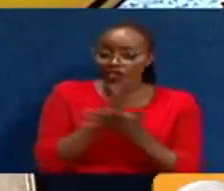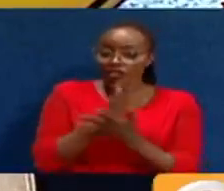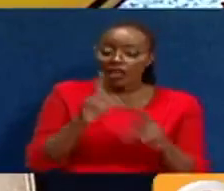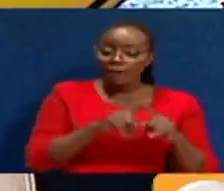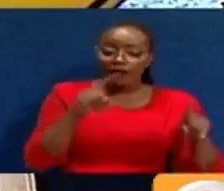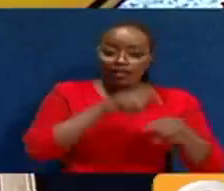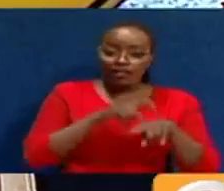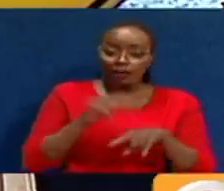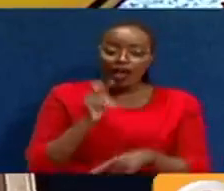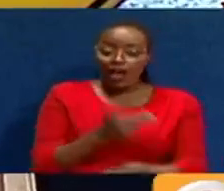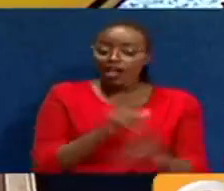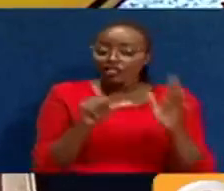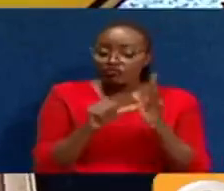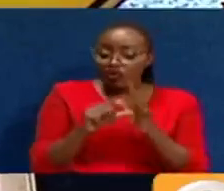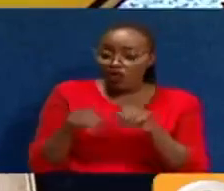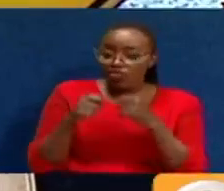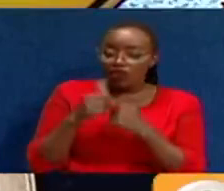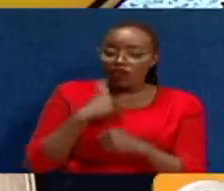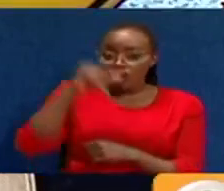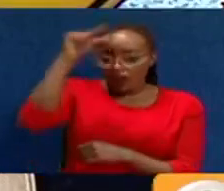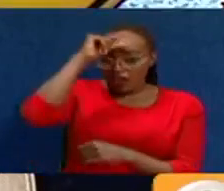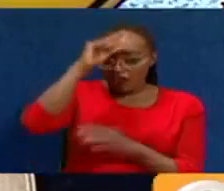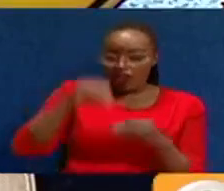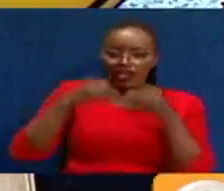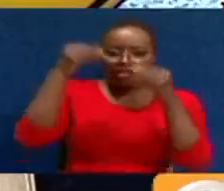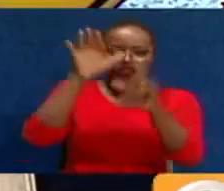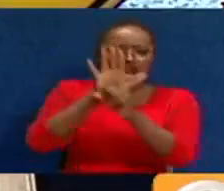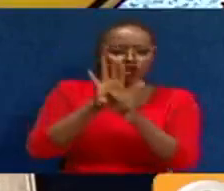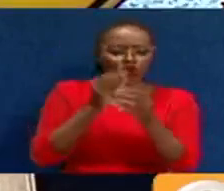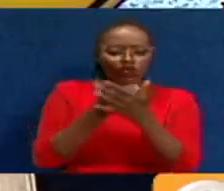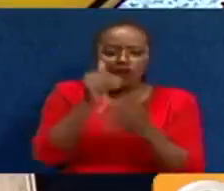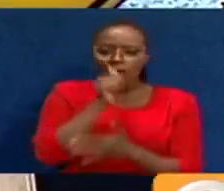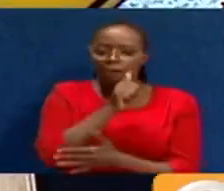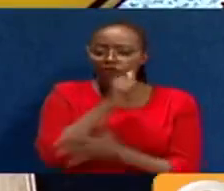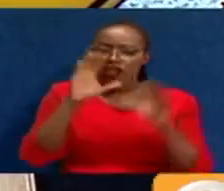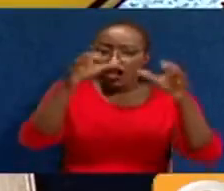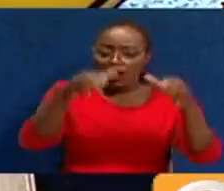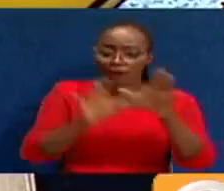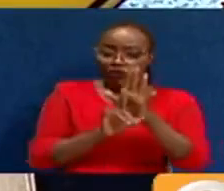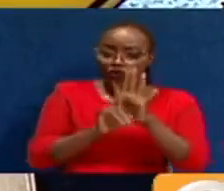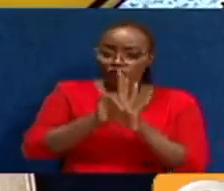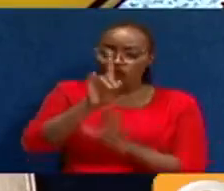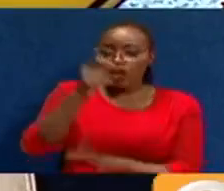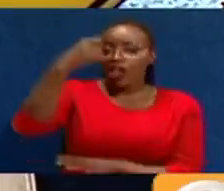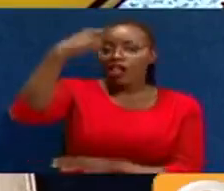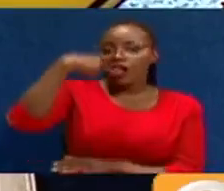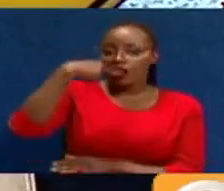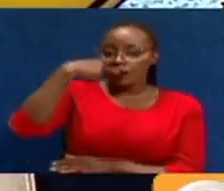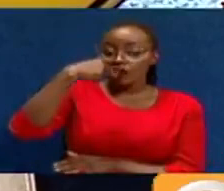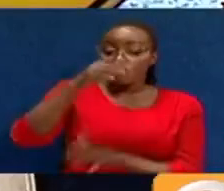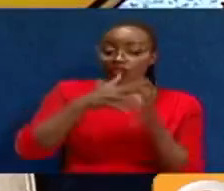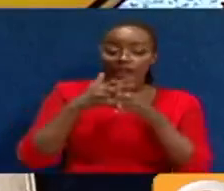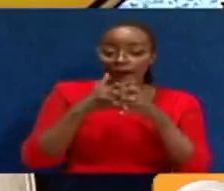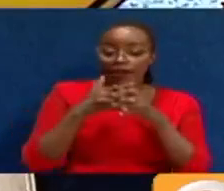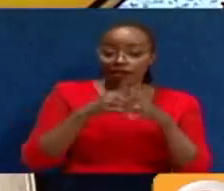Yet when we were in crisis, it is governments that gave billions of dollars to the private companies to develop a vaccine. The